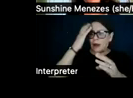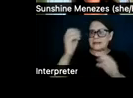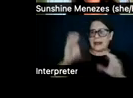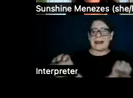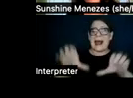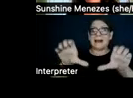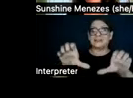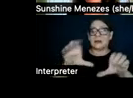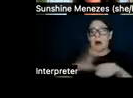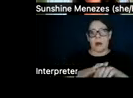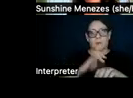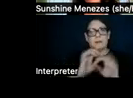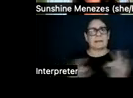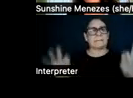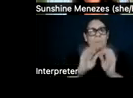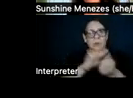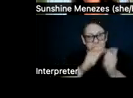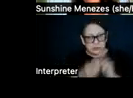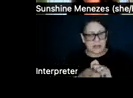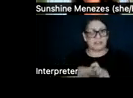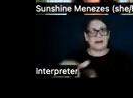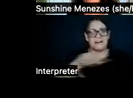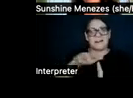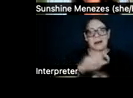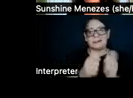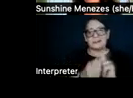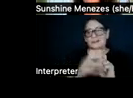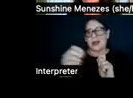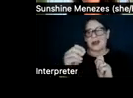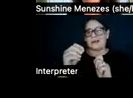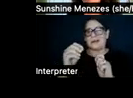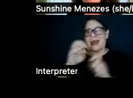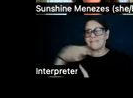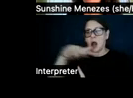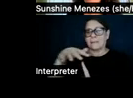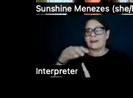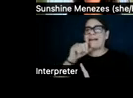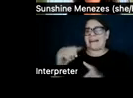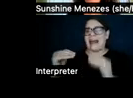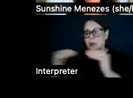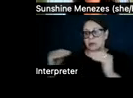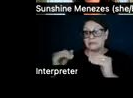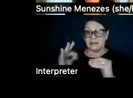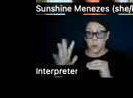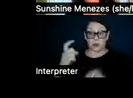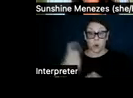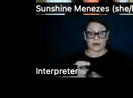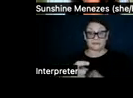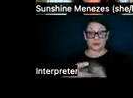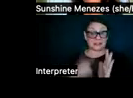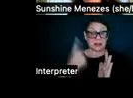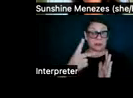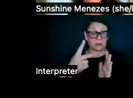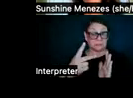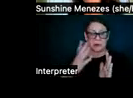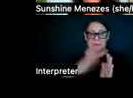urgent challenges posed by climate change and environmental inequities. If you would like your gift to be automatically doubled, please